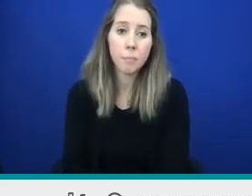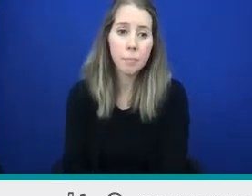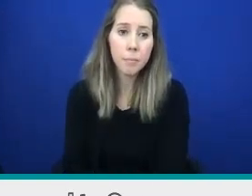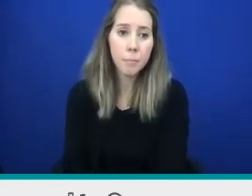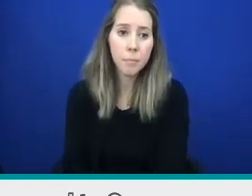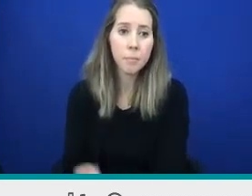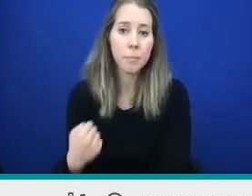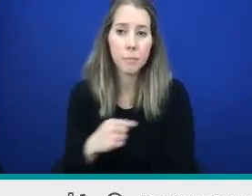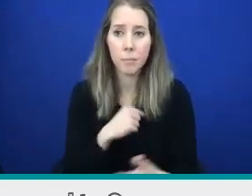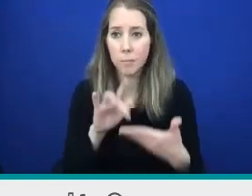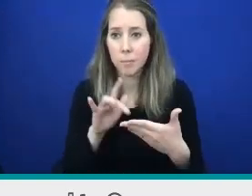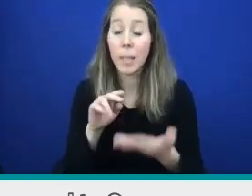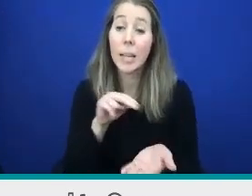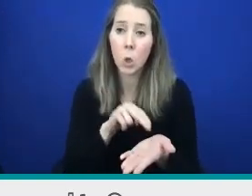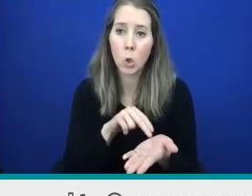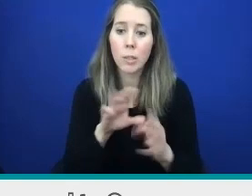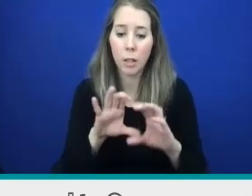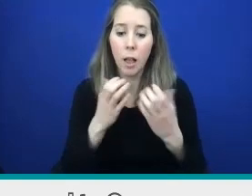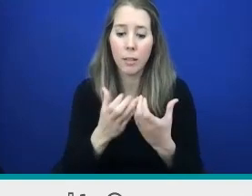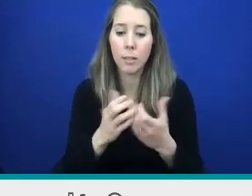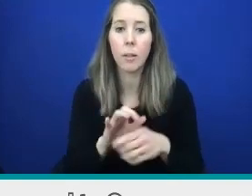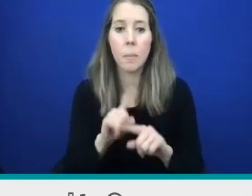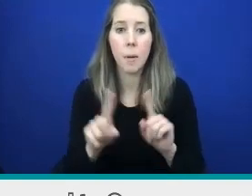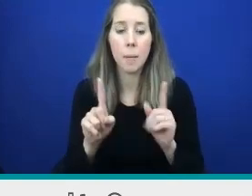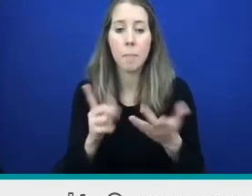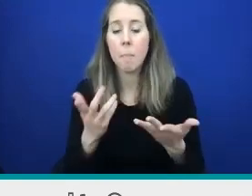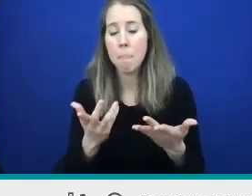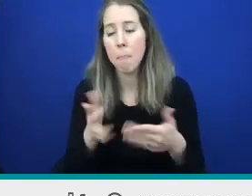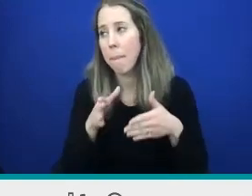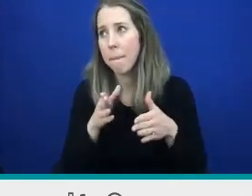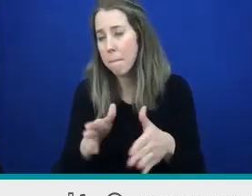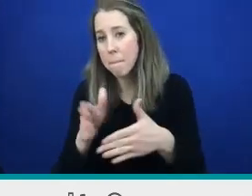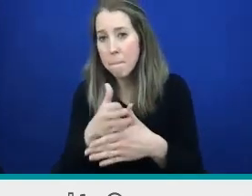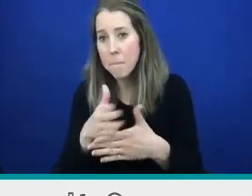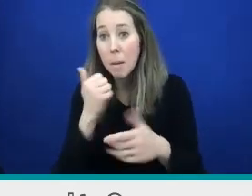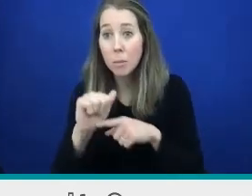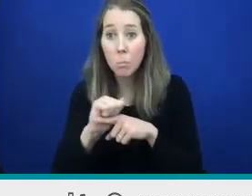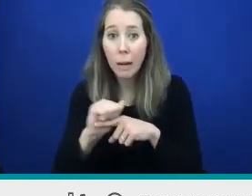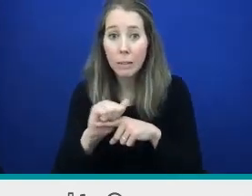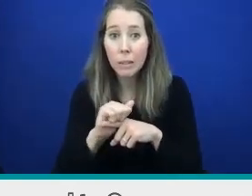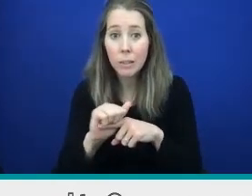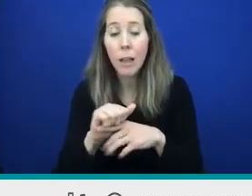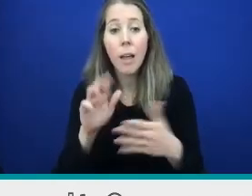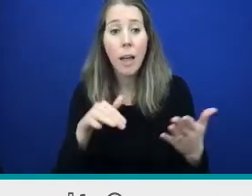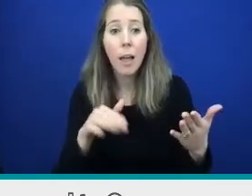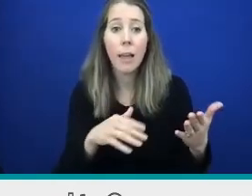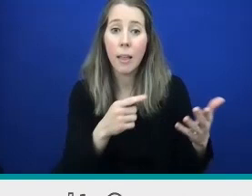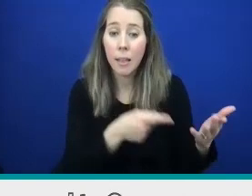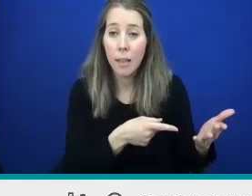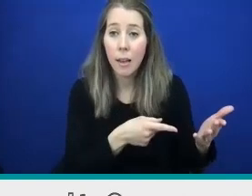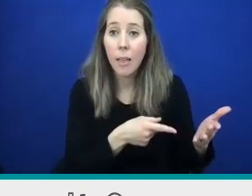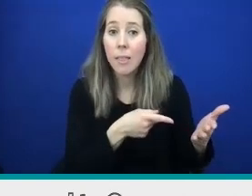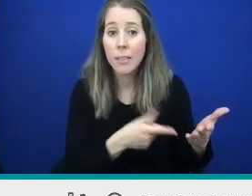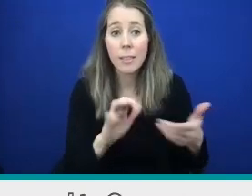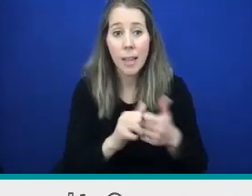We'll go into our nursing course, but it could be a way to share best practices. So showing, hey, this is